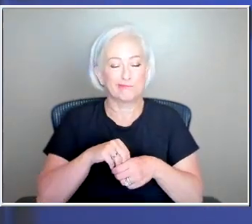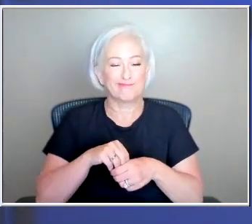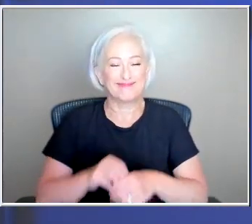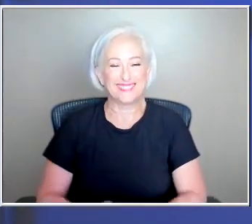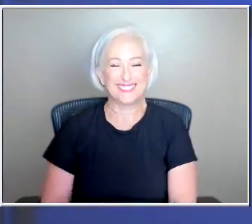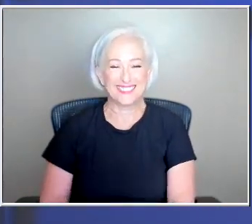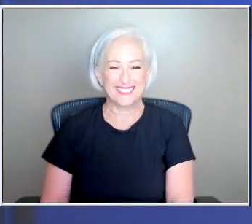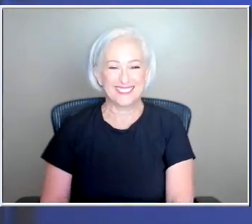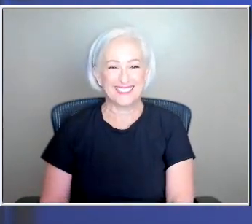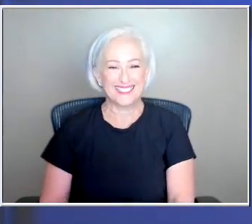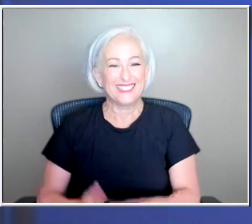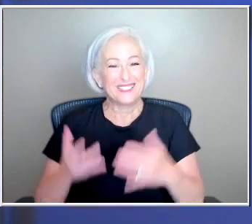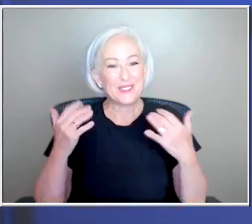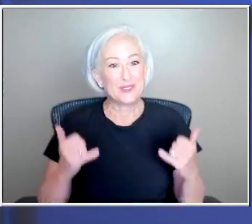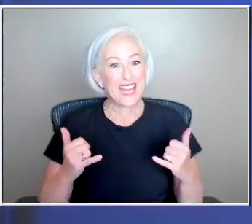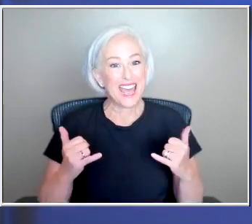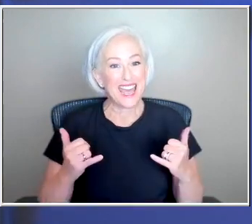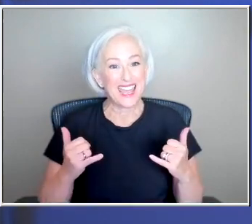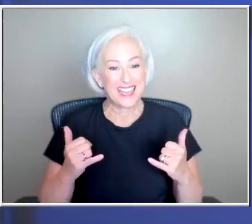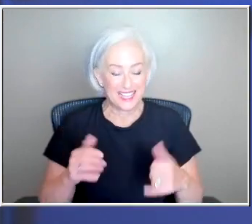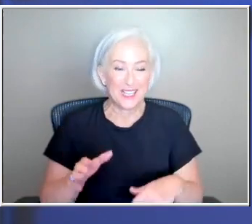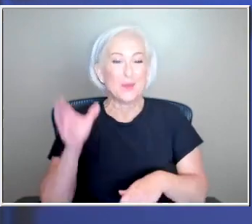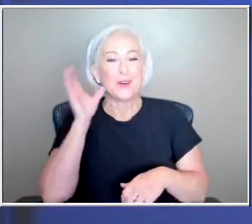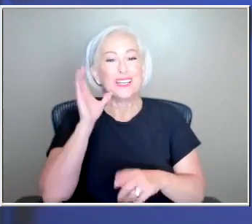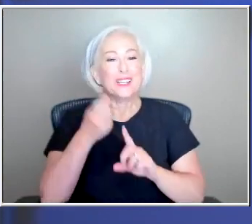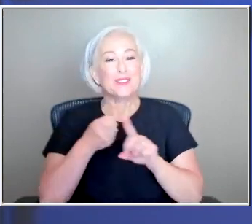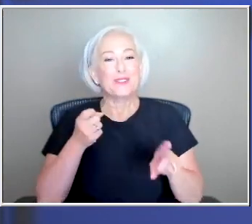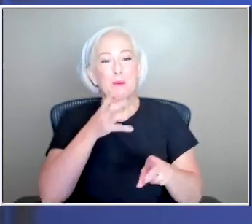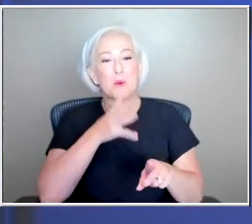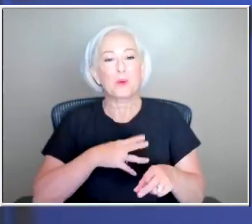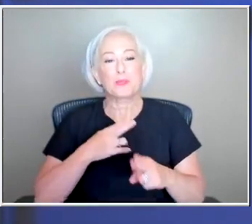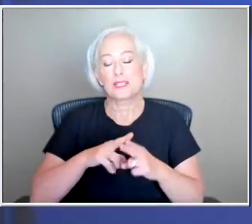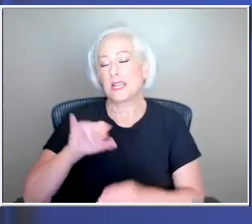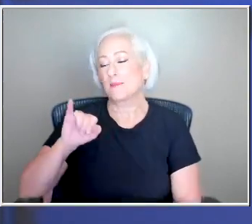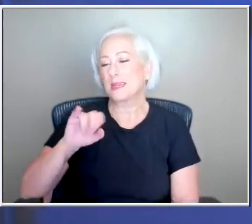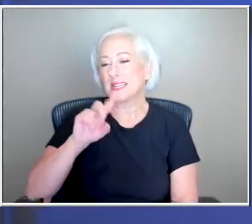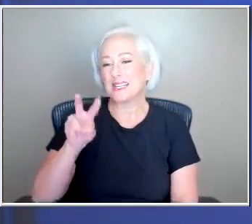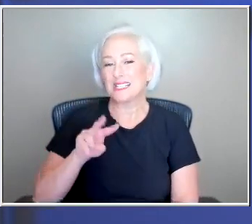Today we are hearing also from Izzy Duval, whose daughter was born